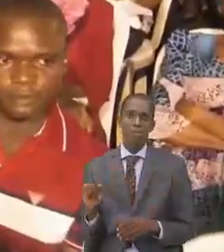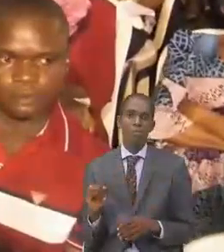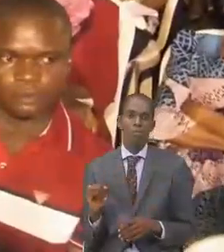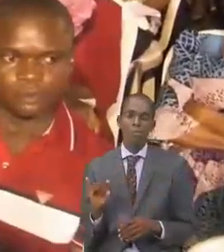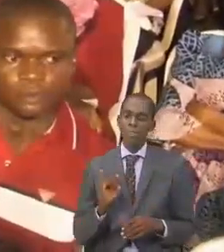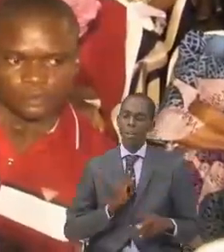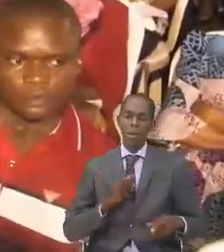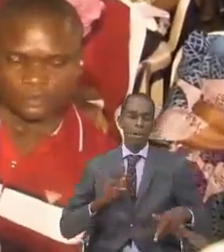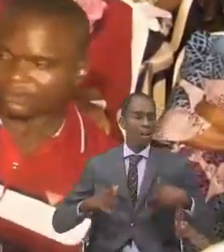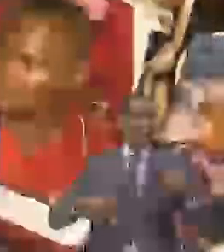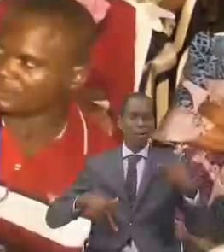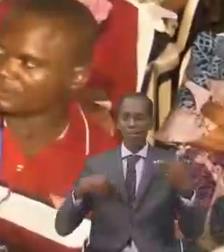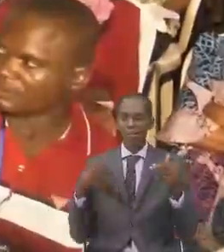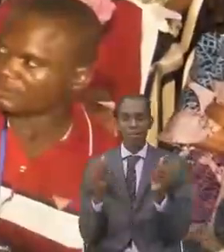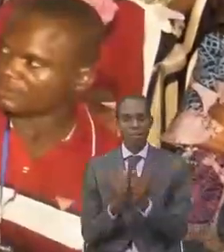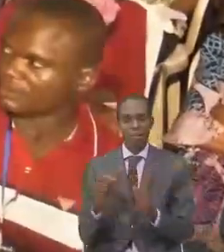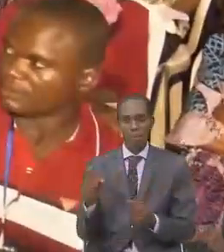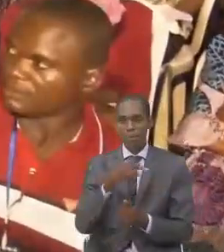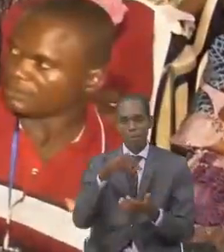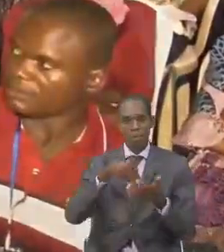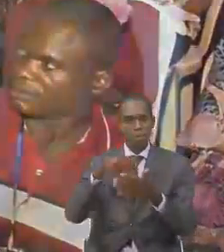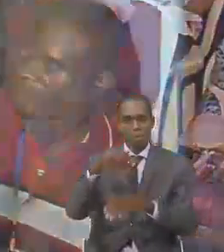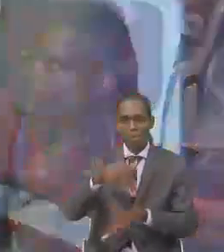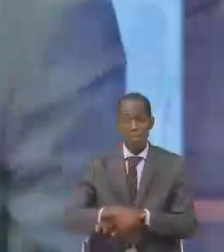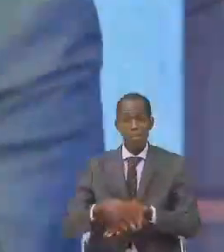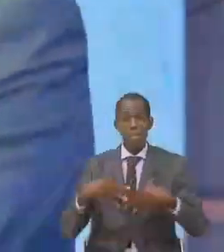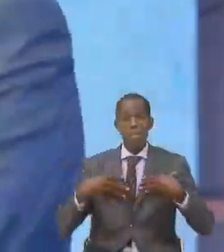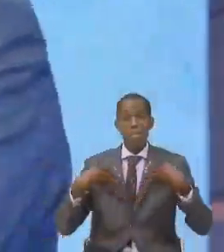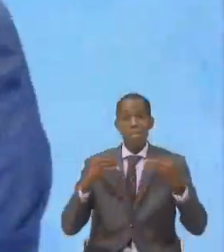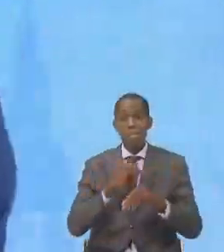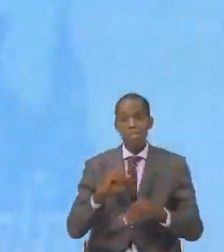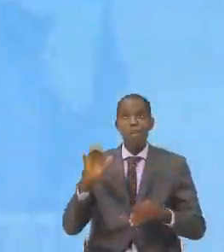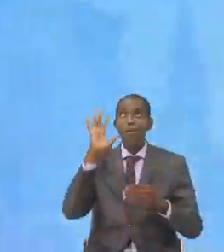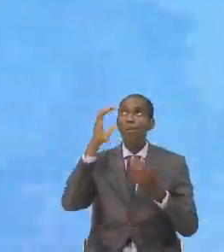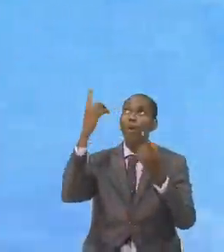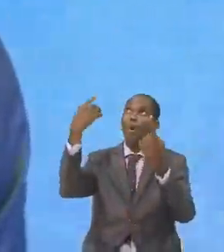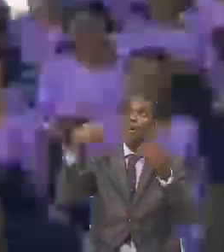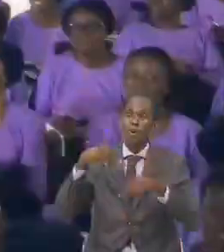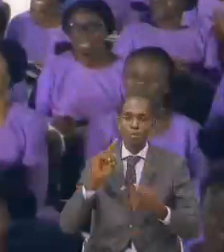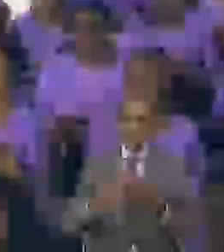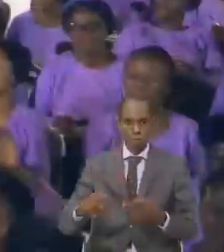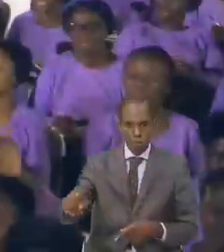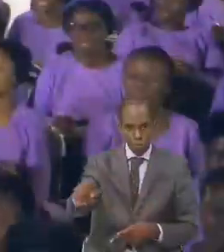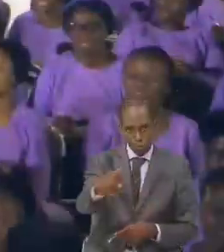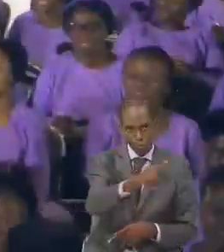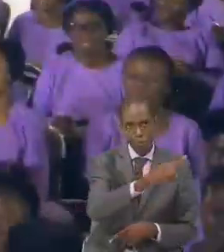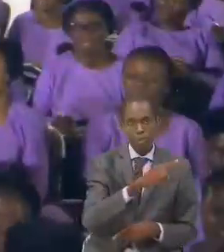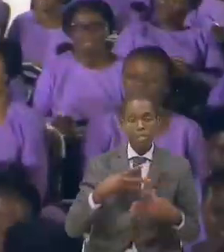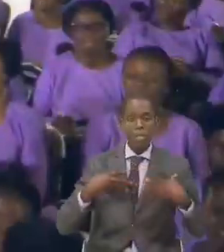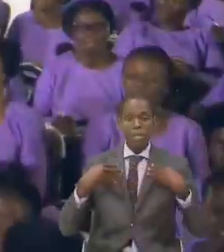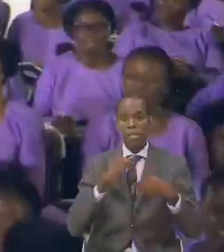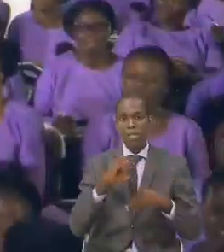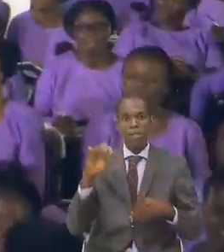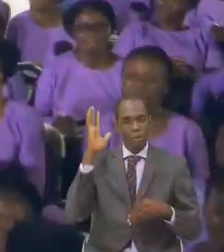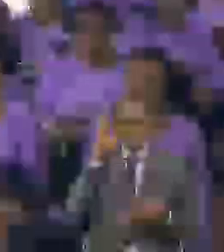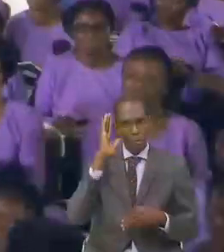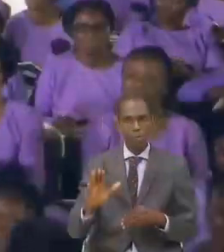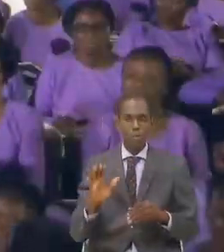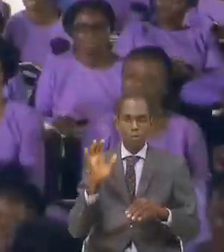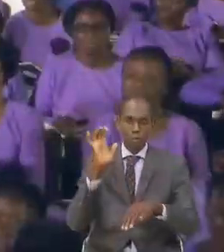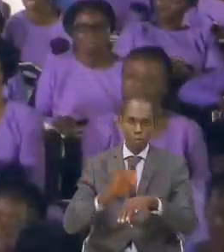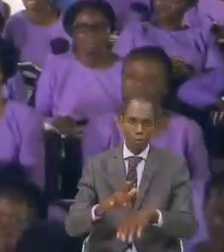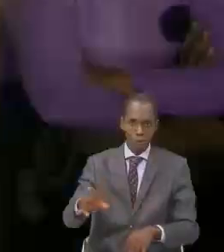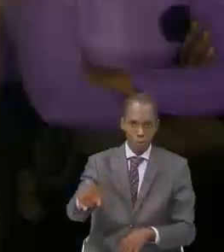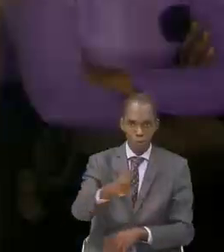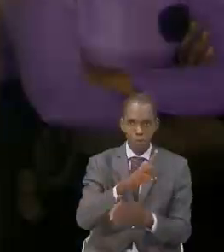the blessing of healing. I rejoice with you tonight. Healing will come